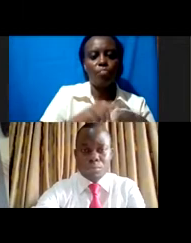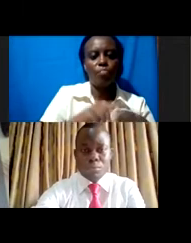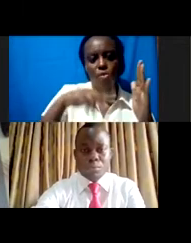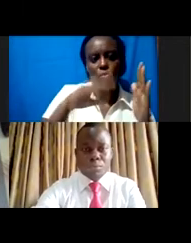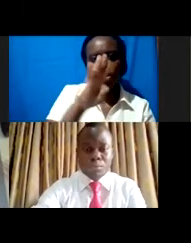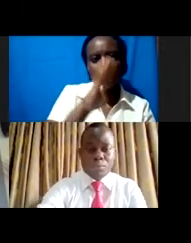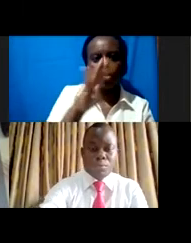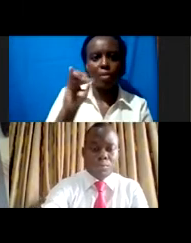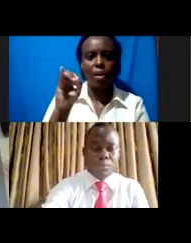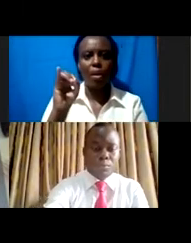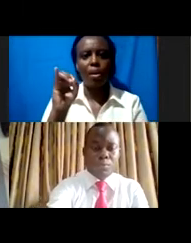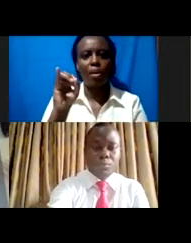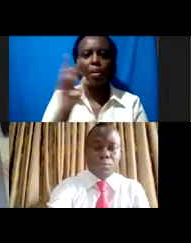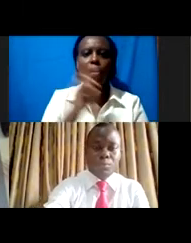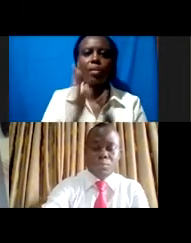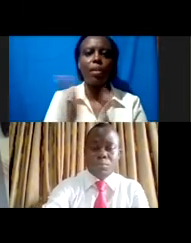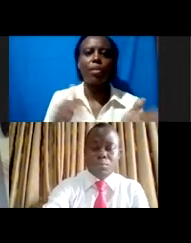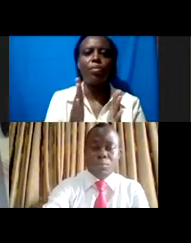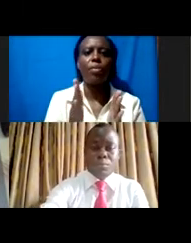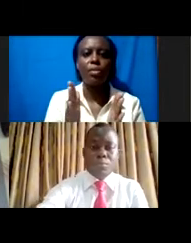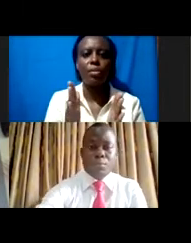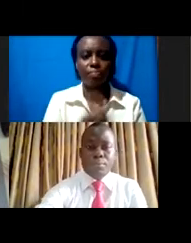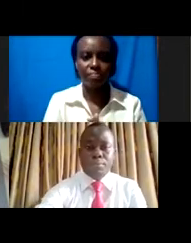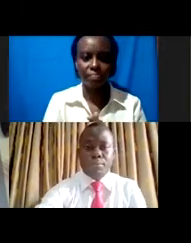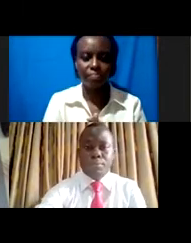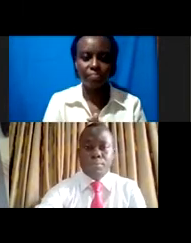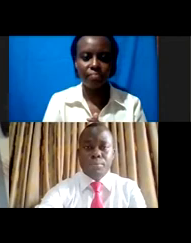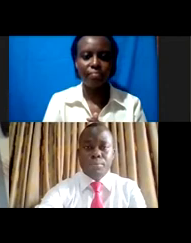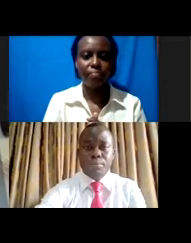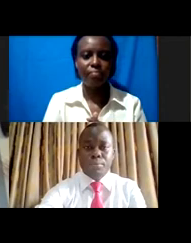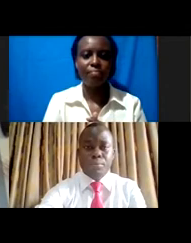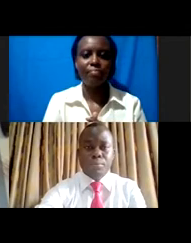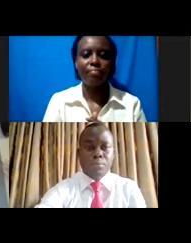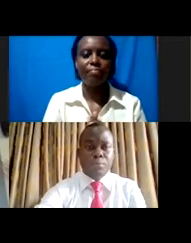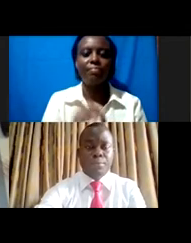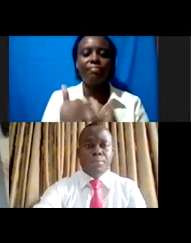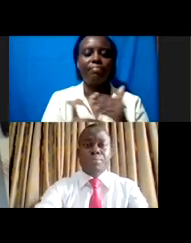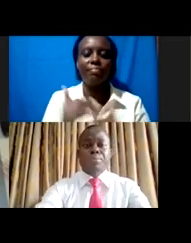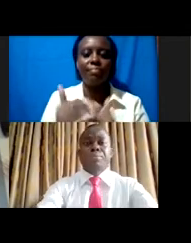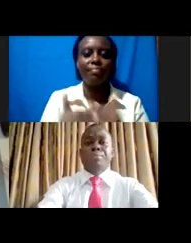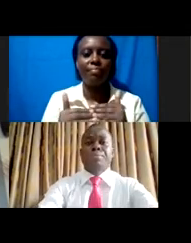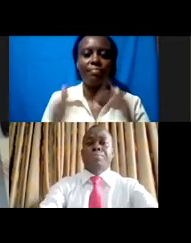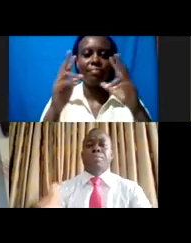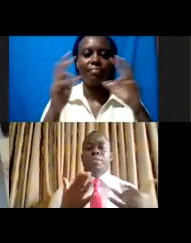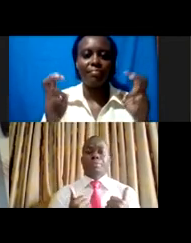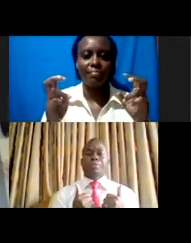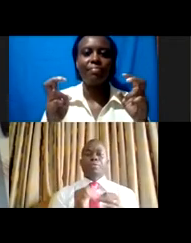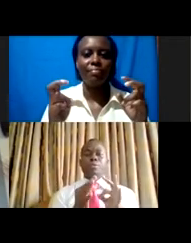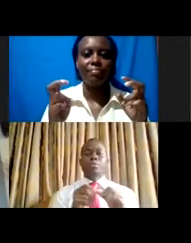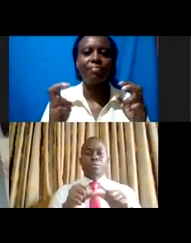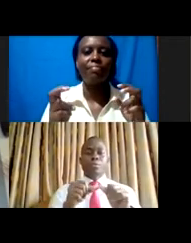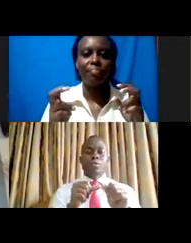and opportunities. Now, if I move to the process issues, of course, I may not want